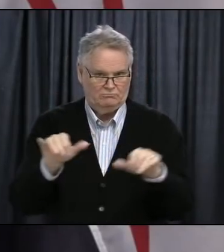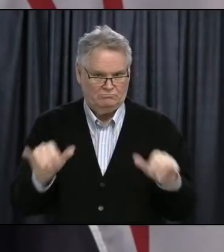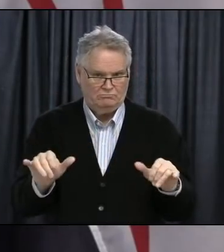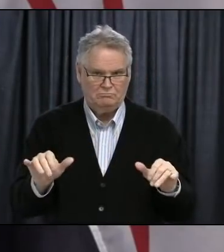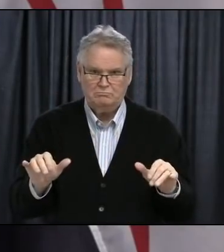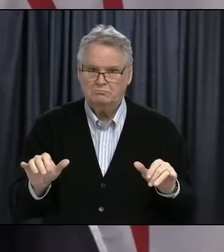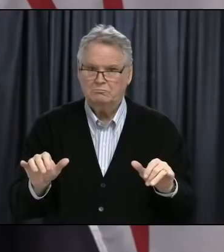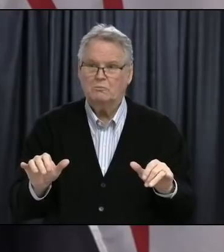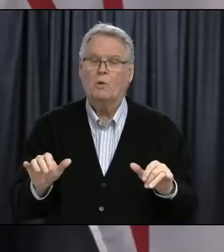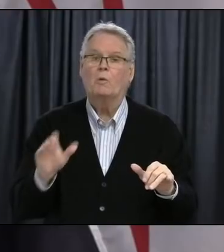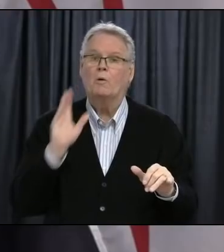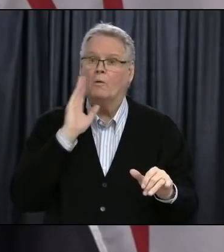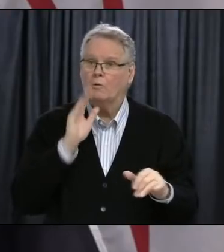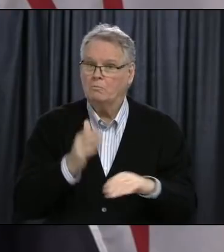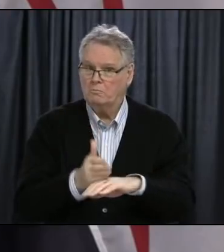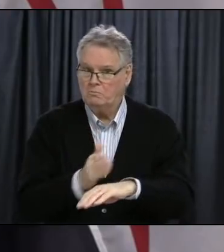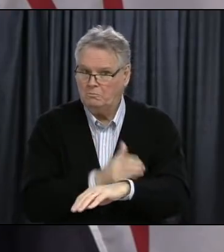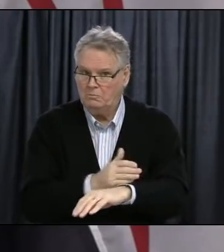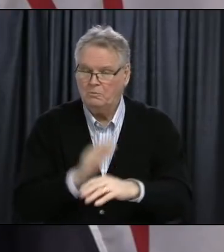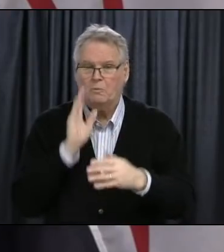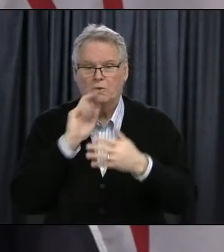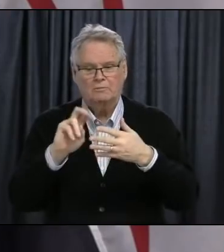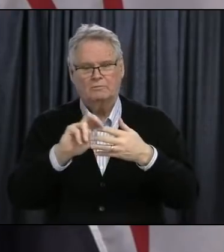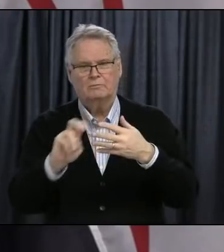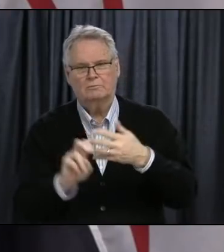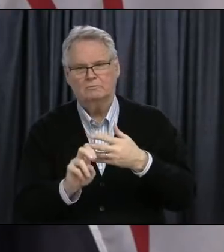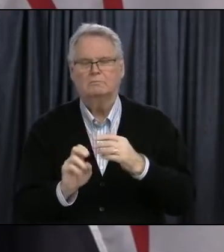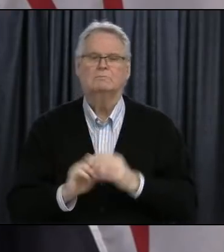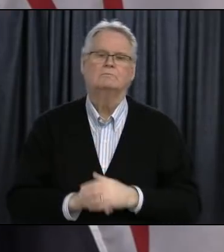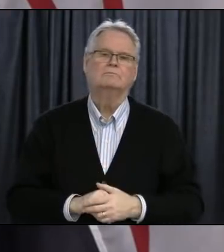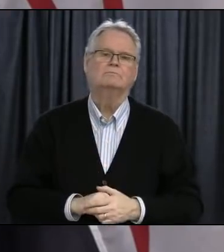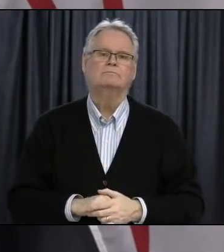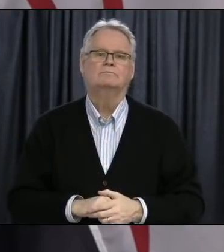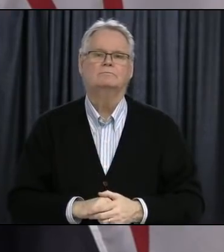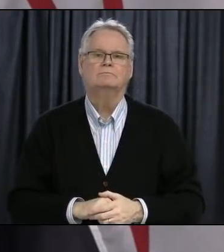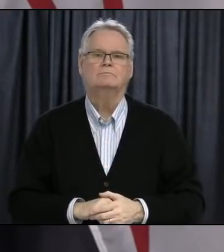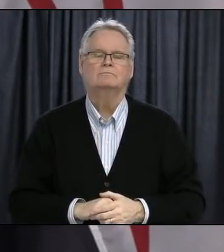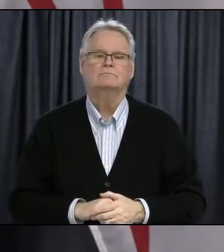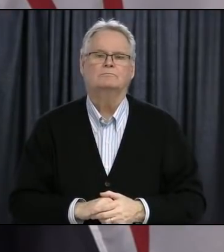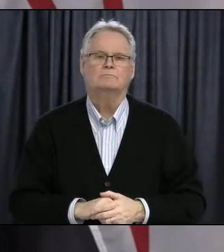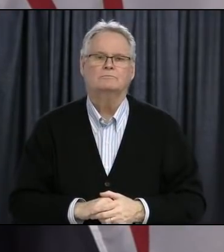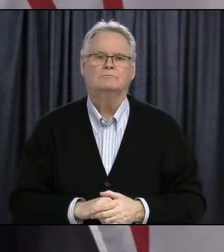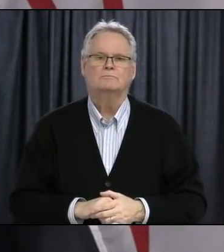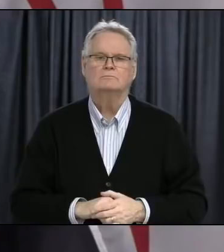measures consistently over the next 2 weeks to determine if regions can decrease their alert level.